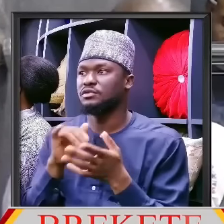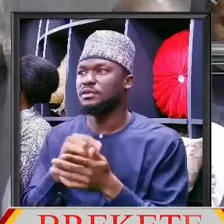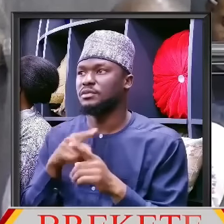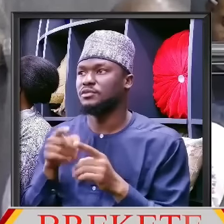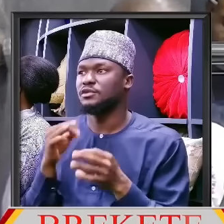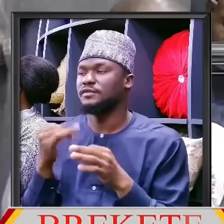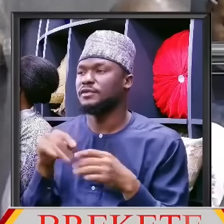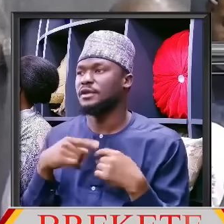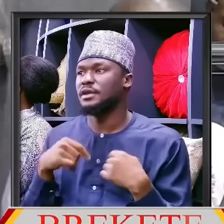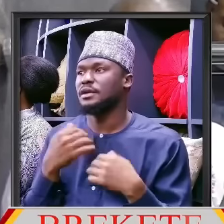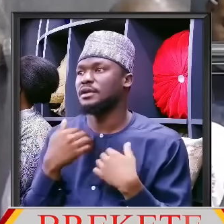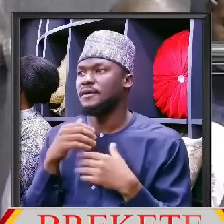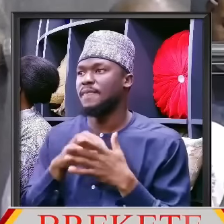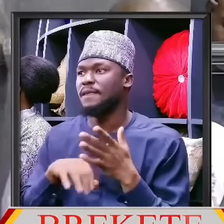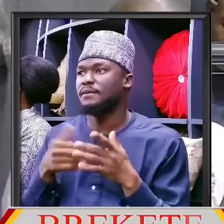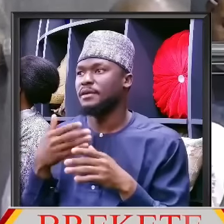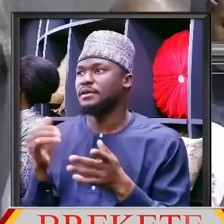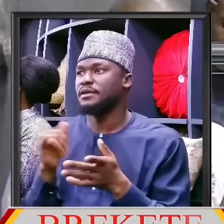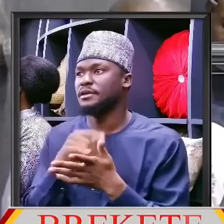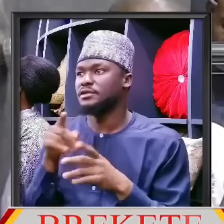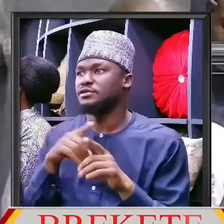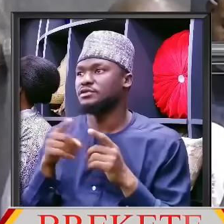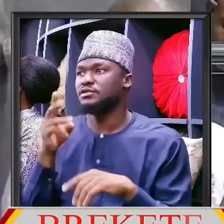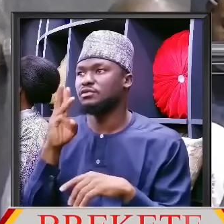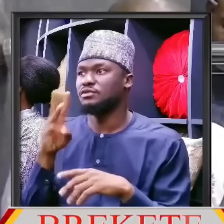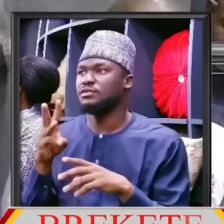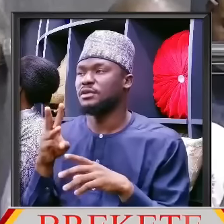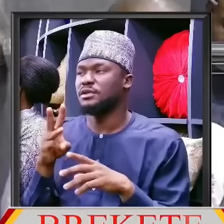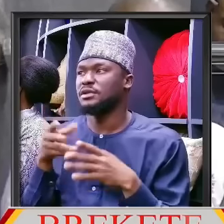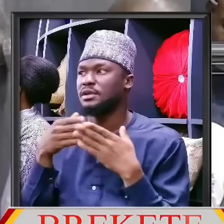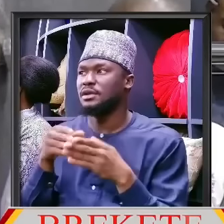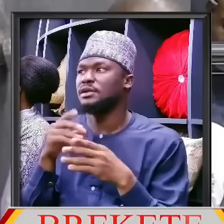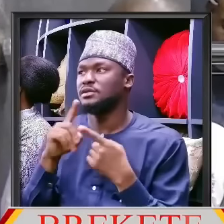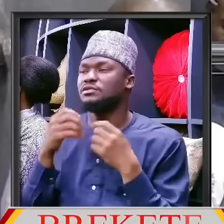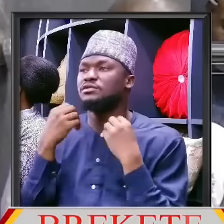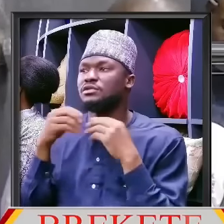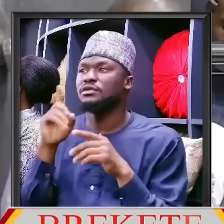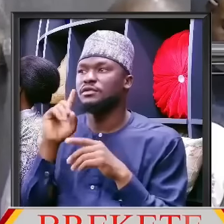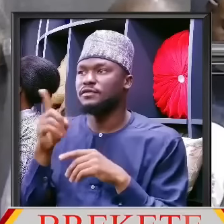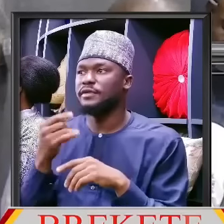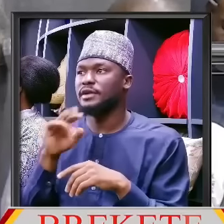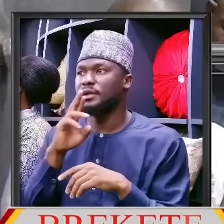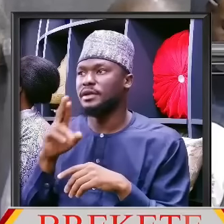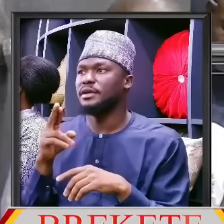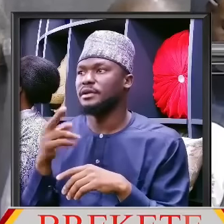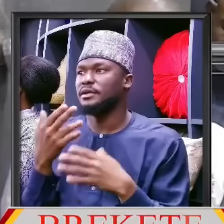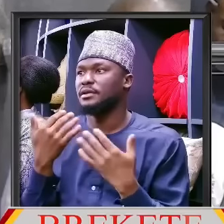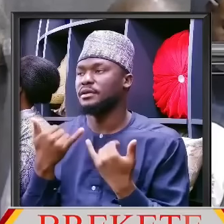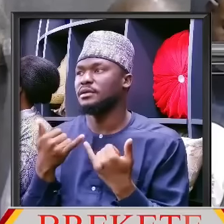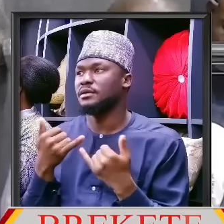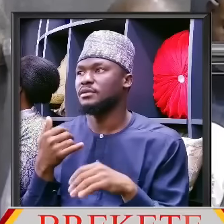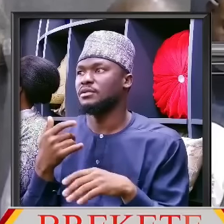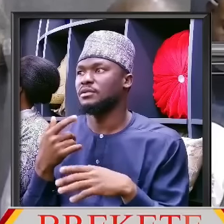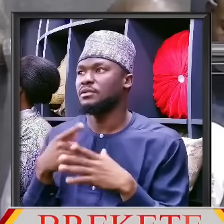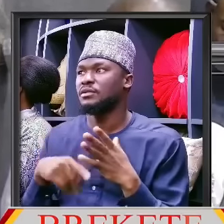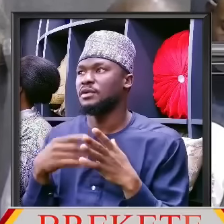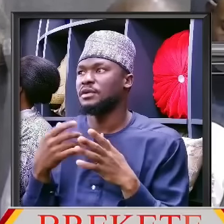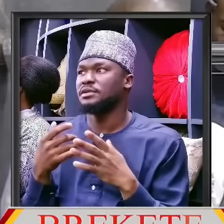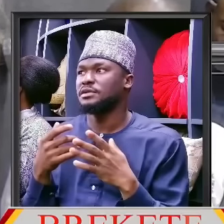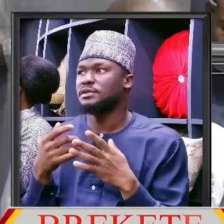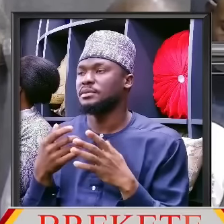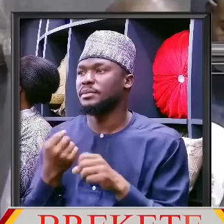don't come out, everything where you they do go amount to nothing. Where then they? Okay, the bone of contention now. Bone of